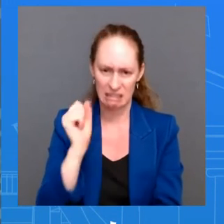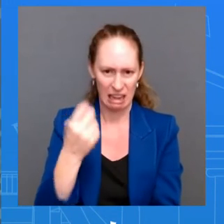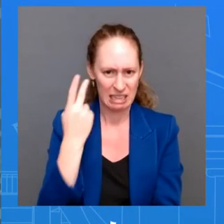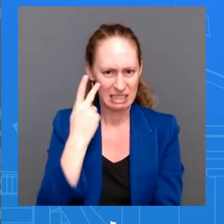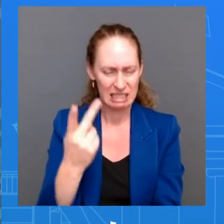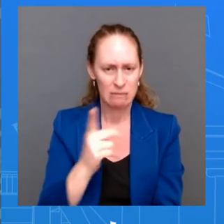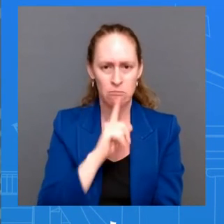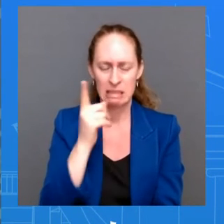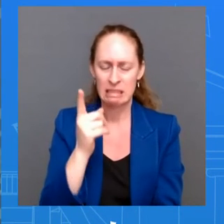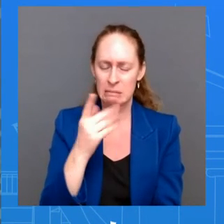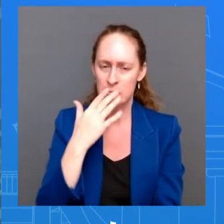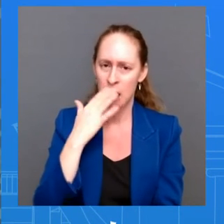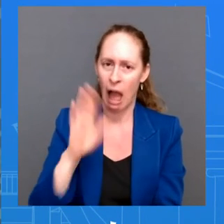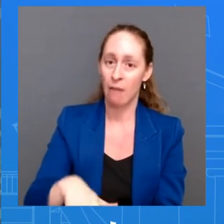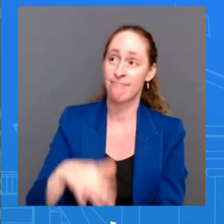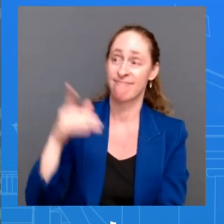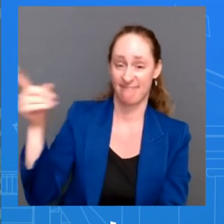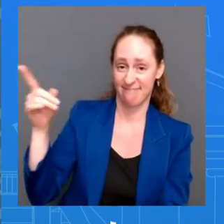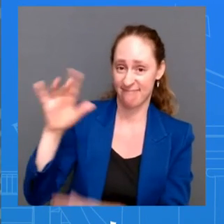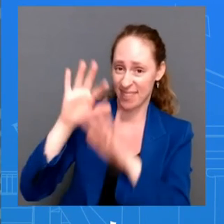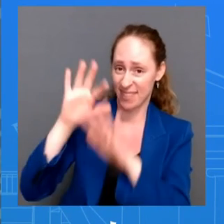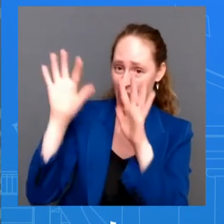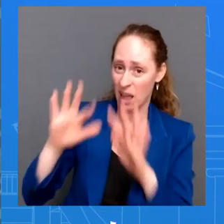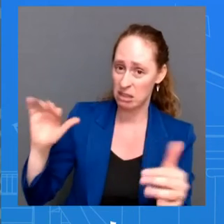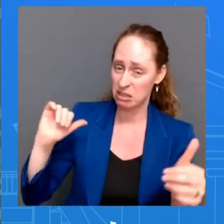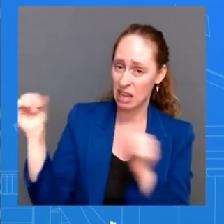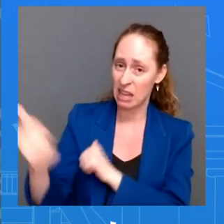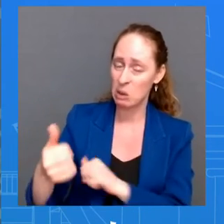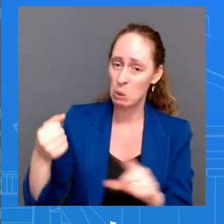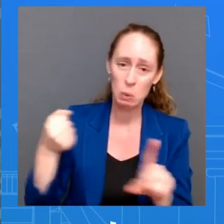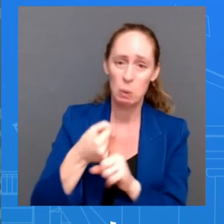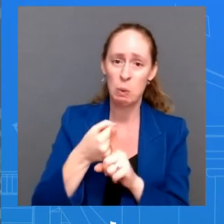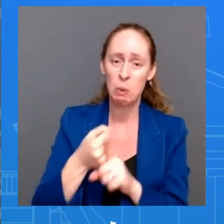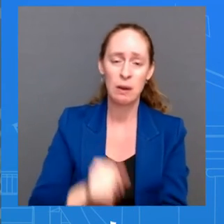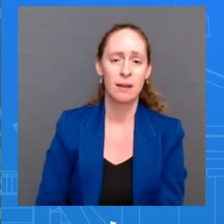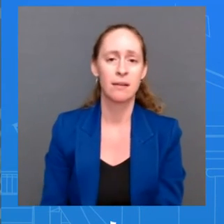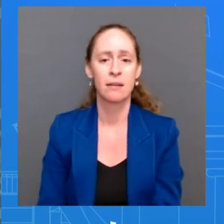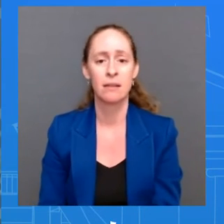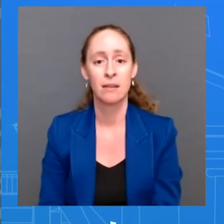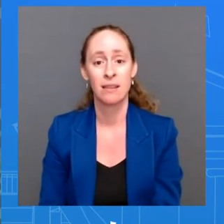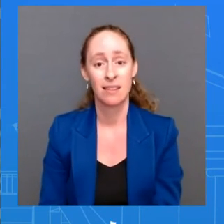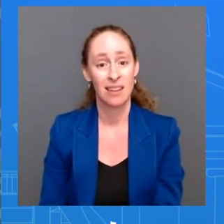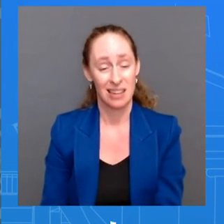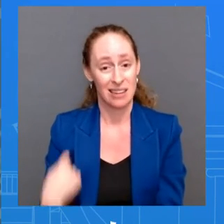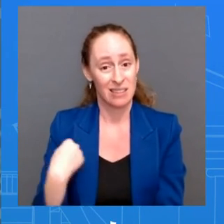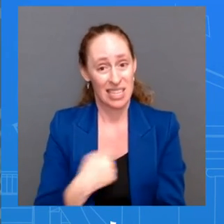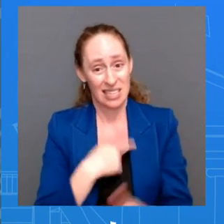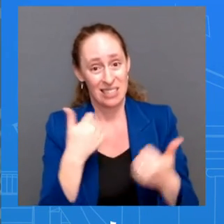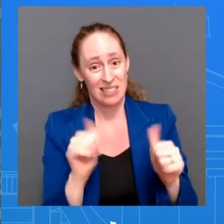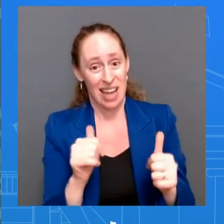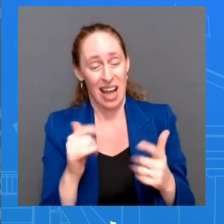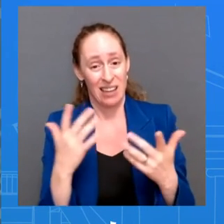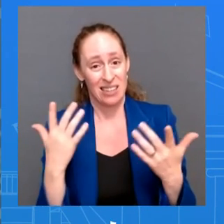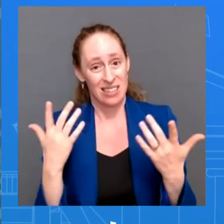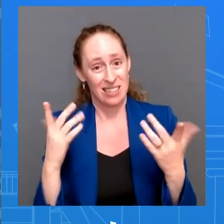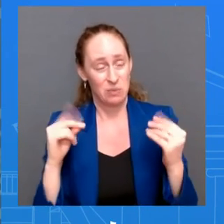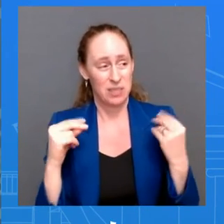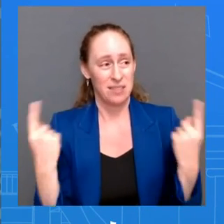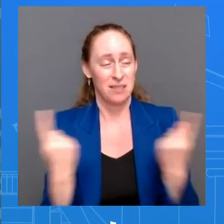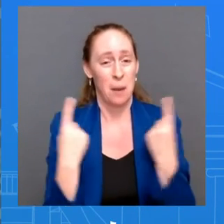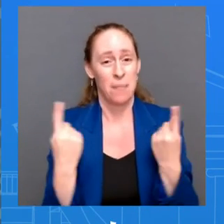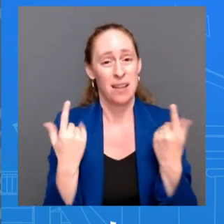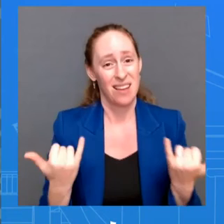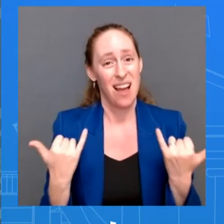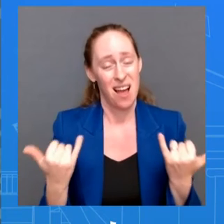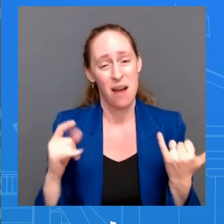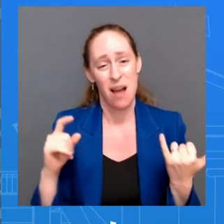all the movements on climate change and what we're trying to do here. But again, he's going to stay updated. He spoke to, he's going to hopefully today